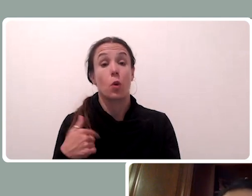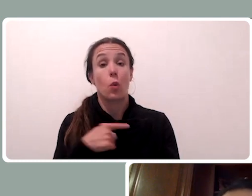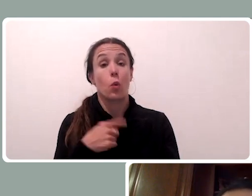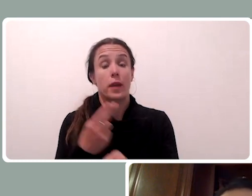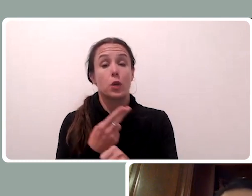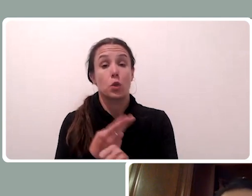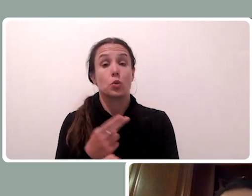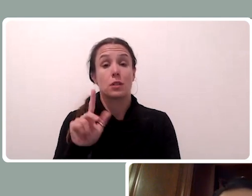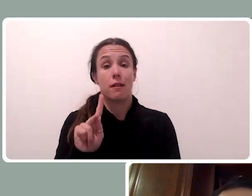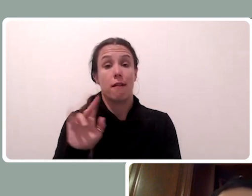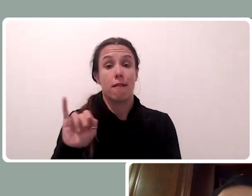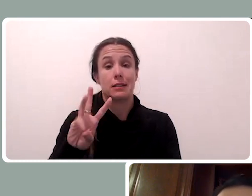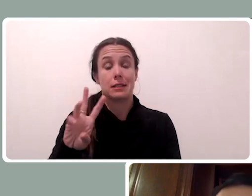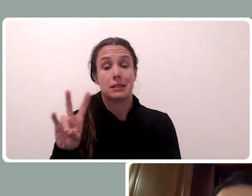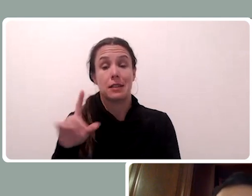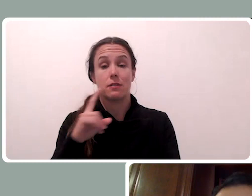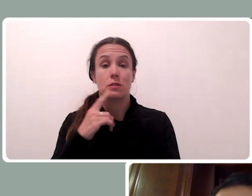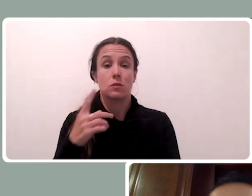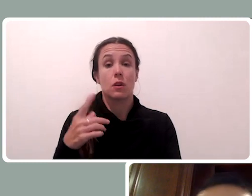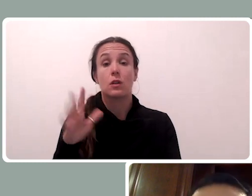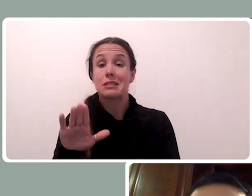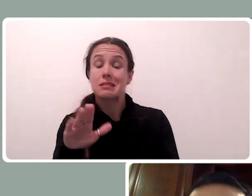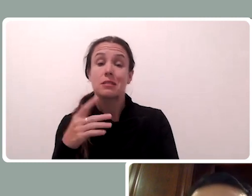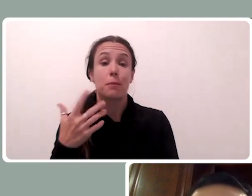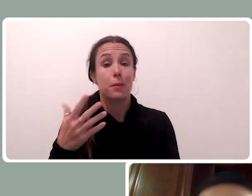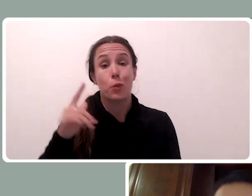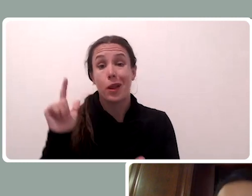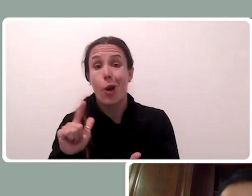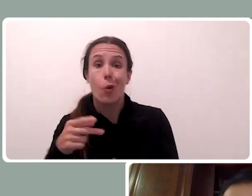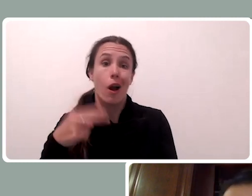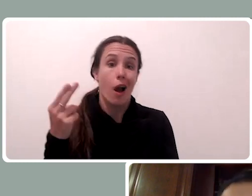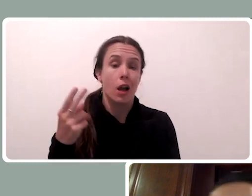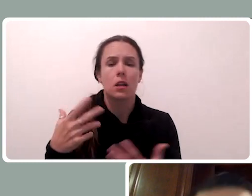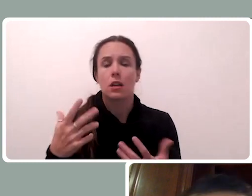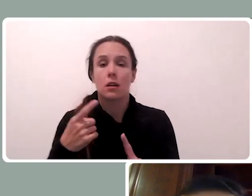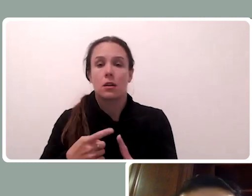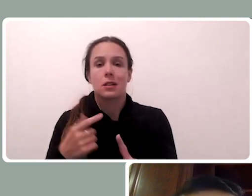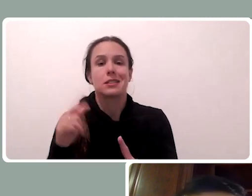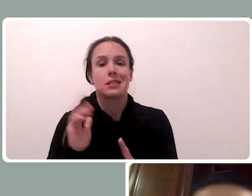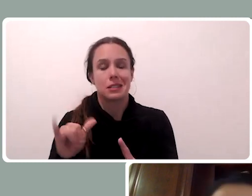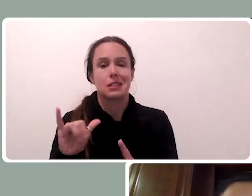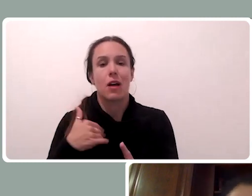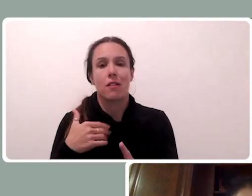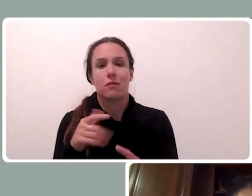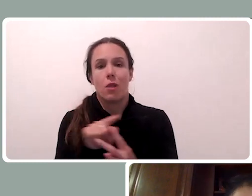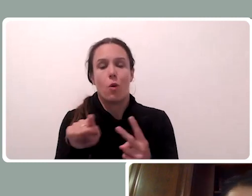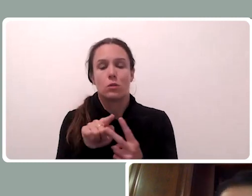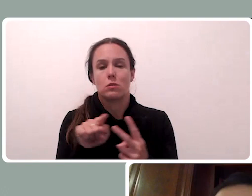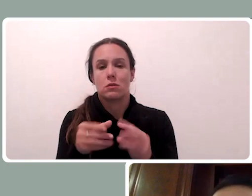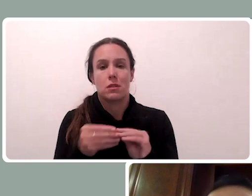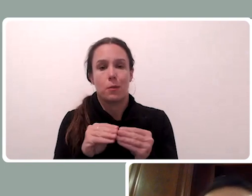okay, your oncotypes are probably going to be low or probably going to be high, but we still get our oncotypes and we still get our mammo prints because we have access to